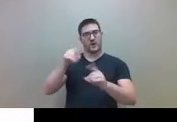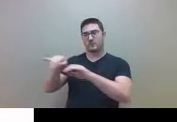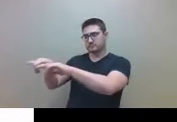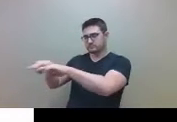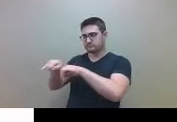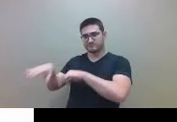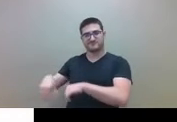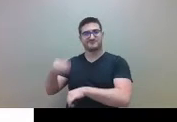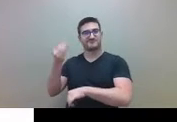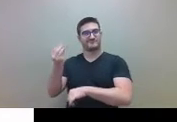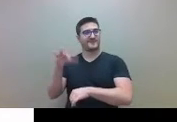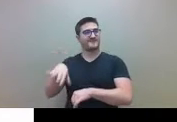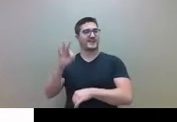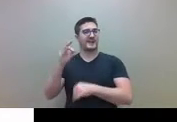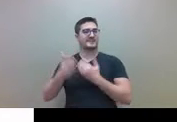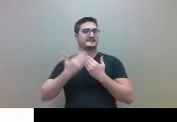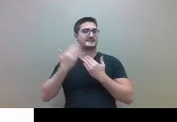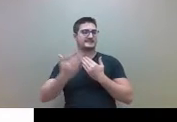well.